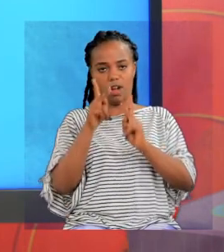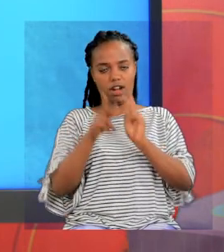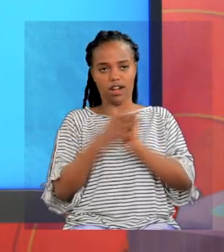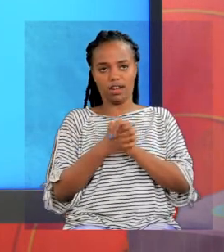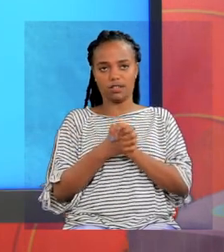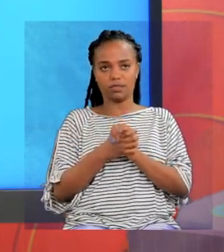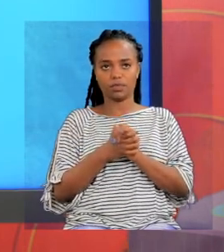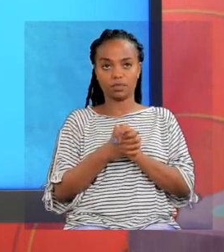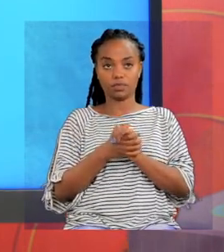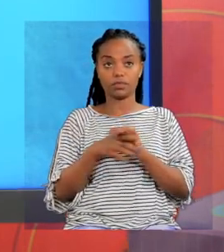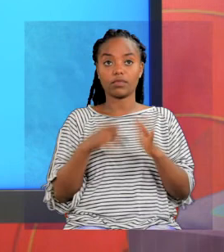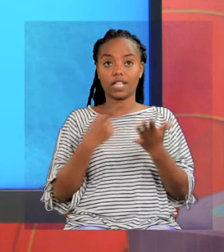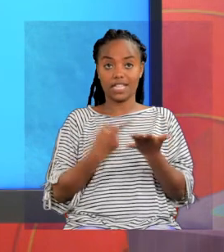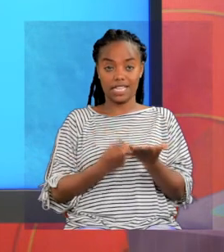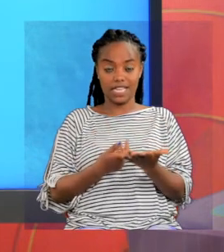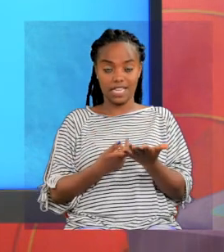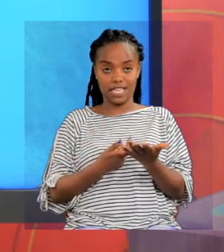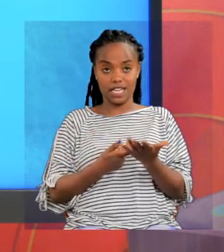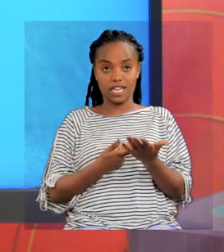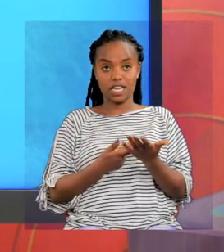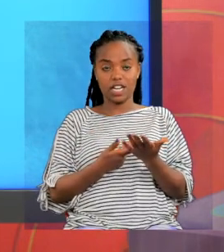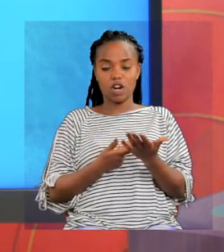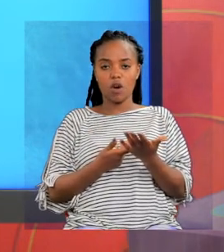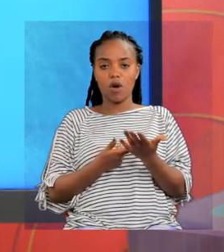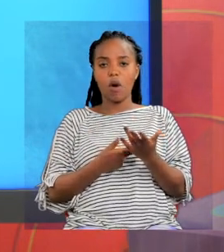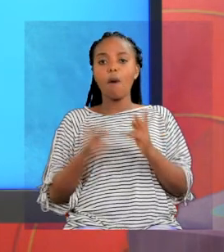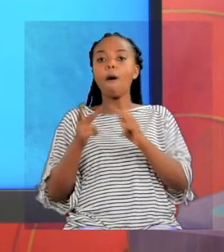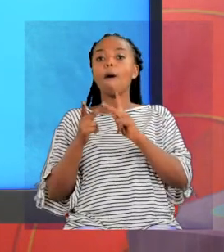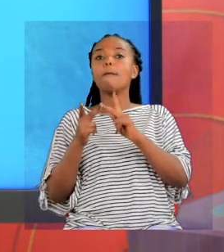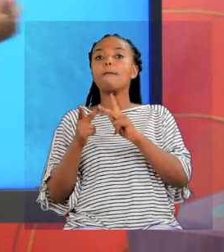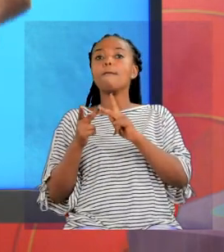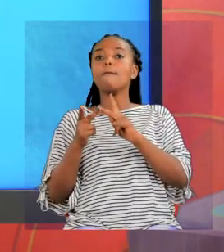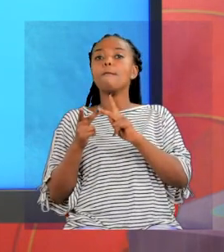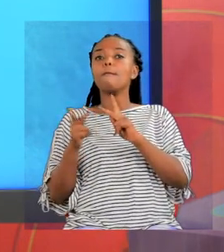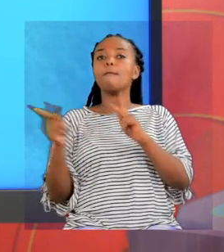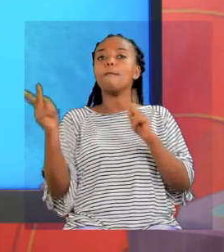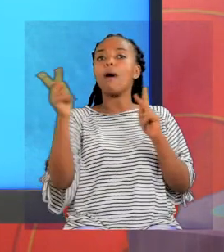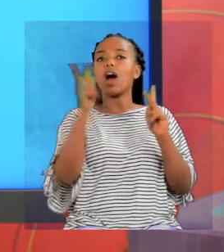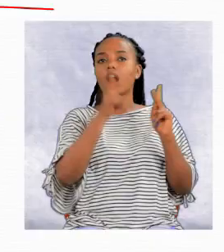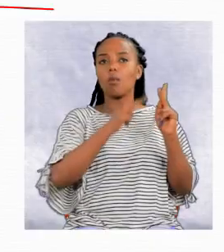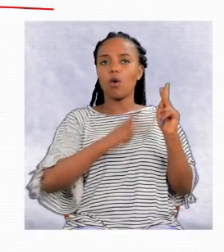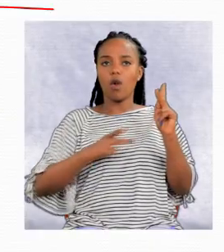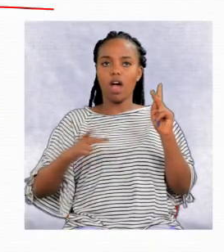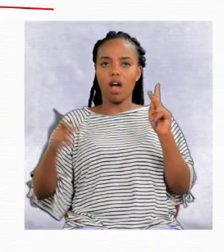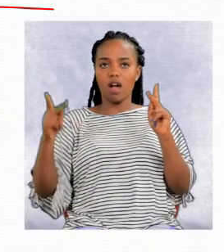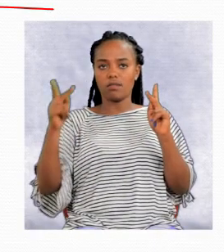Here the parabola has this form.